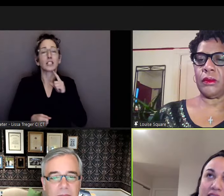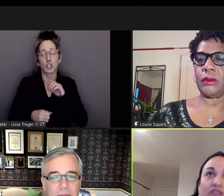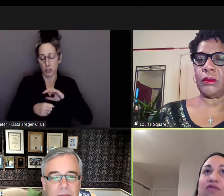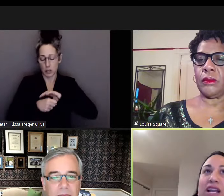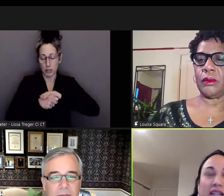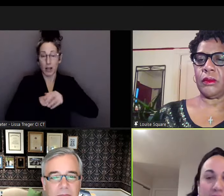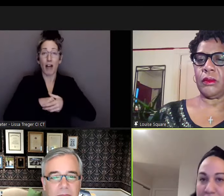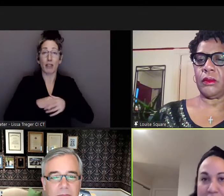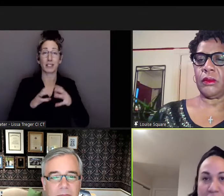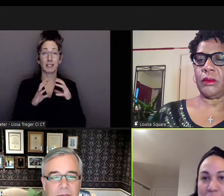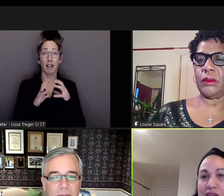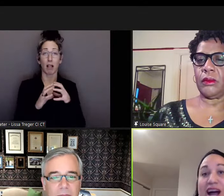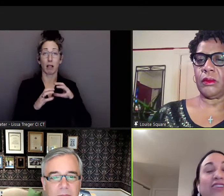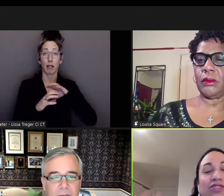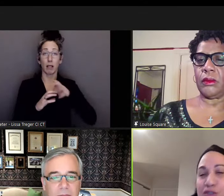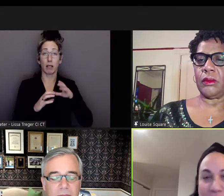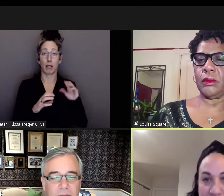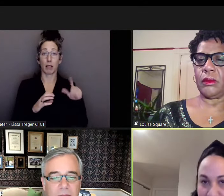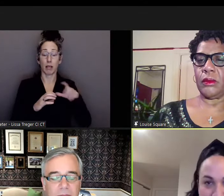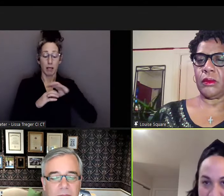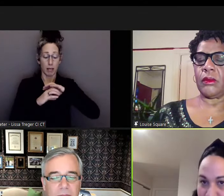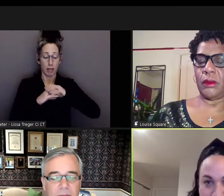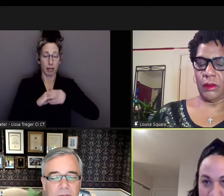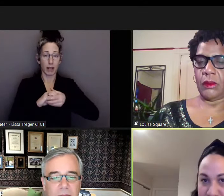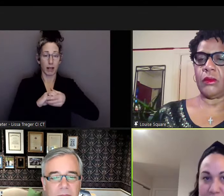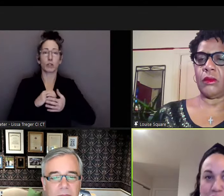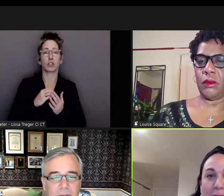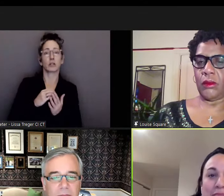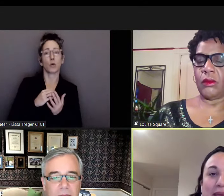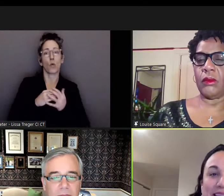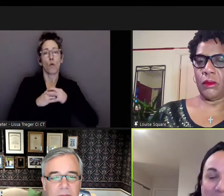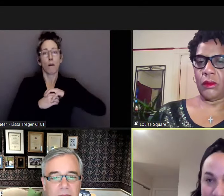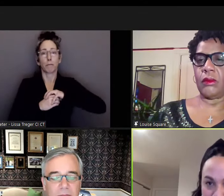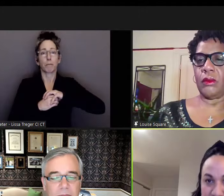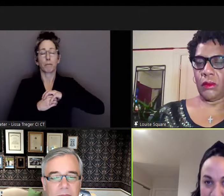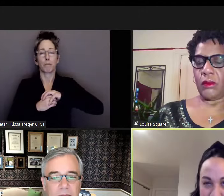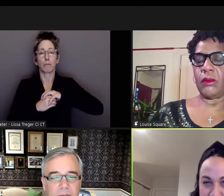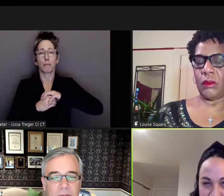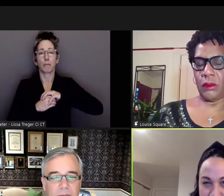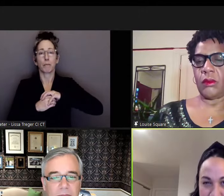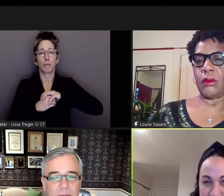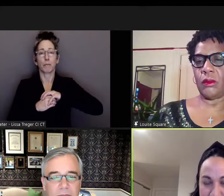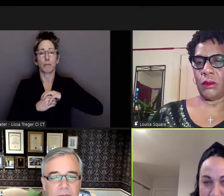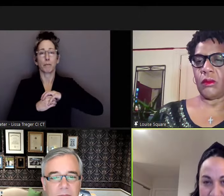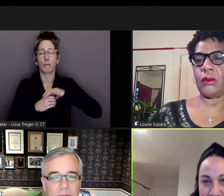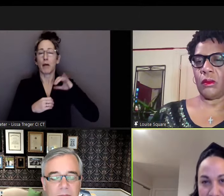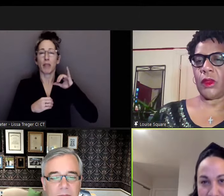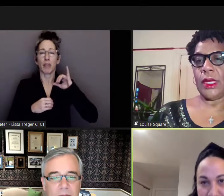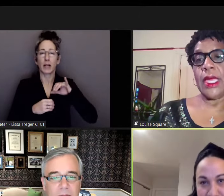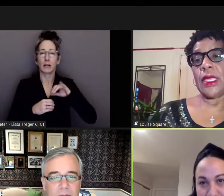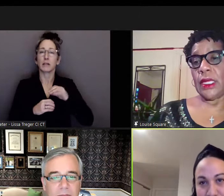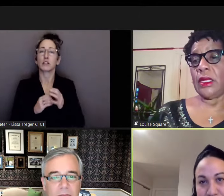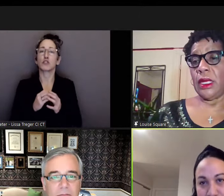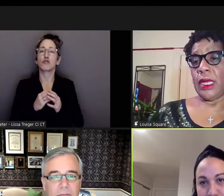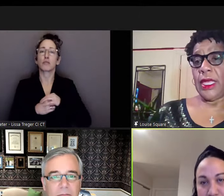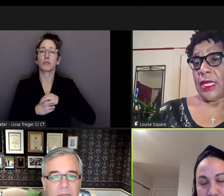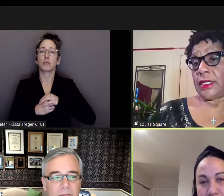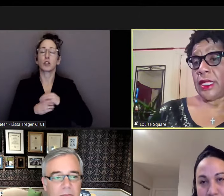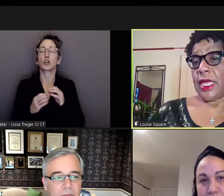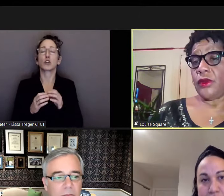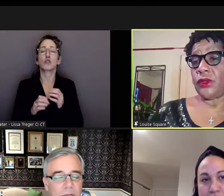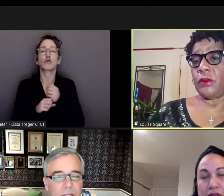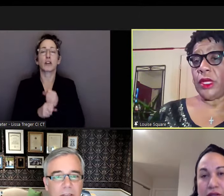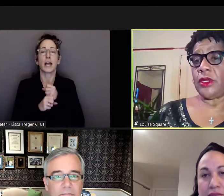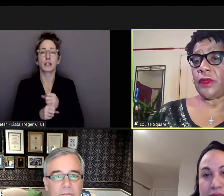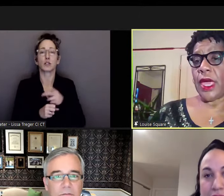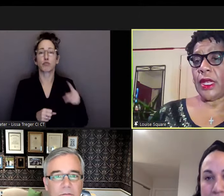it's theoretically, we're not introducing this virus to ourselves. We're not making it ourselves, if that makes any sense.